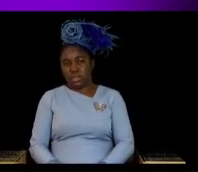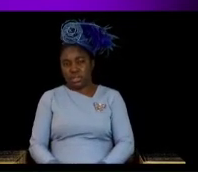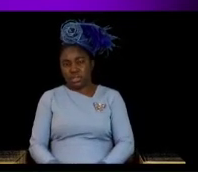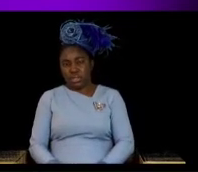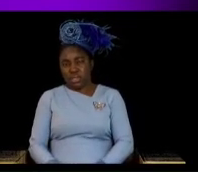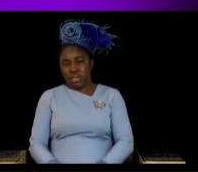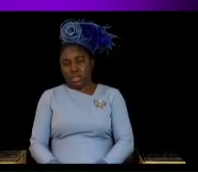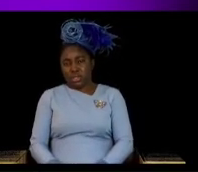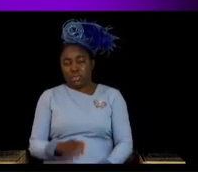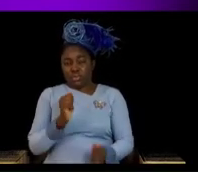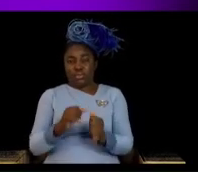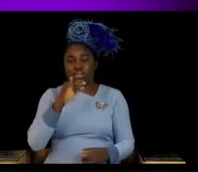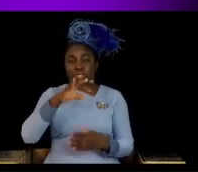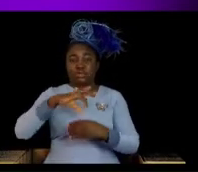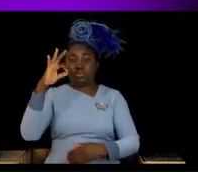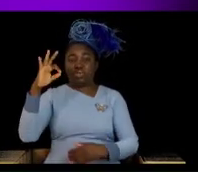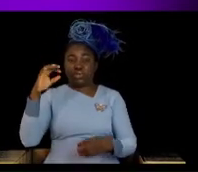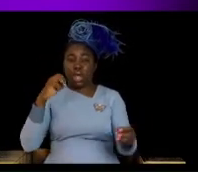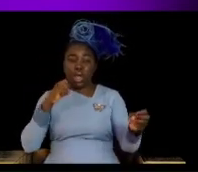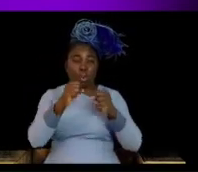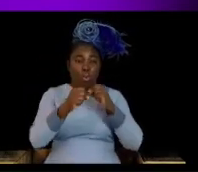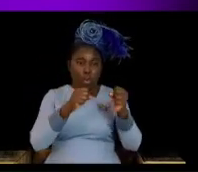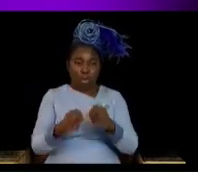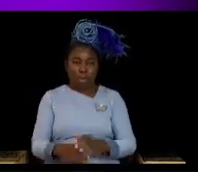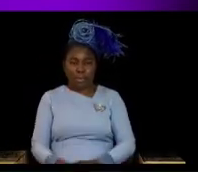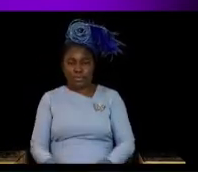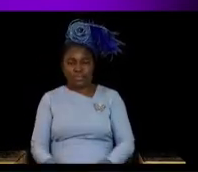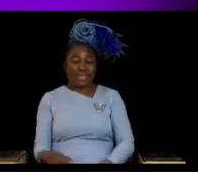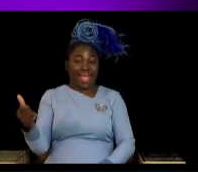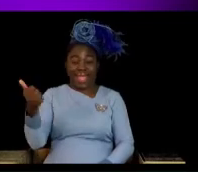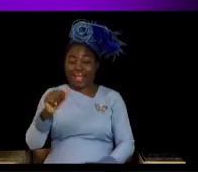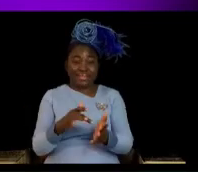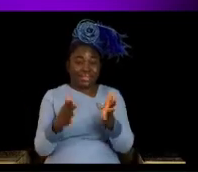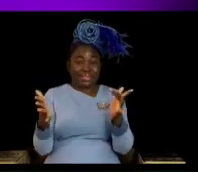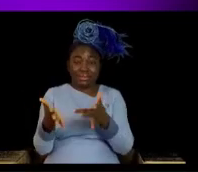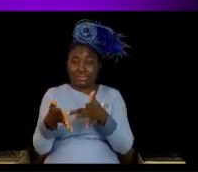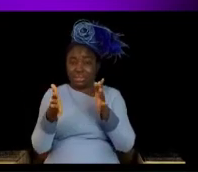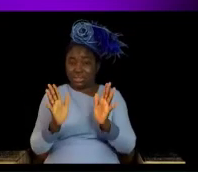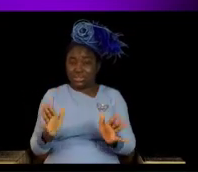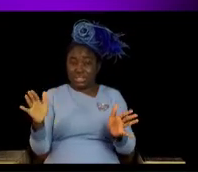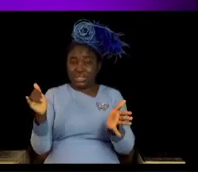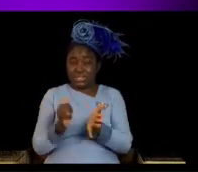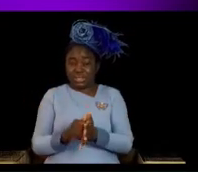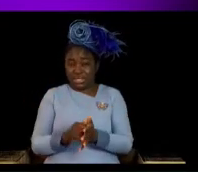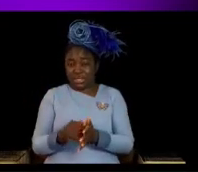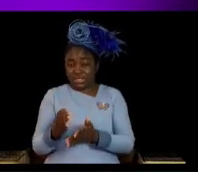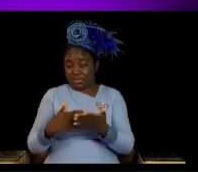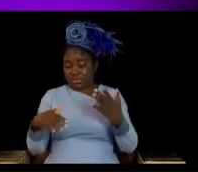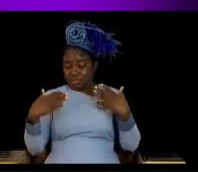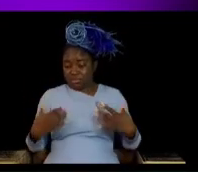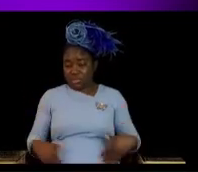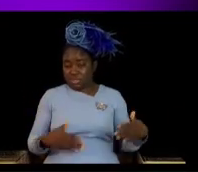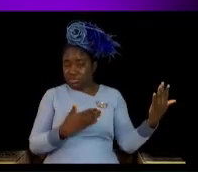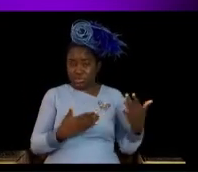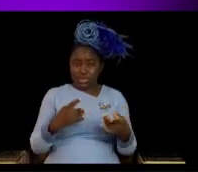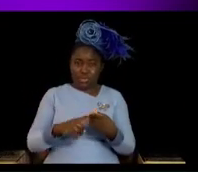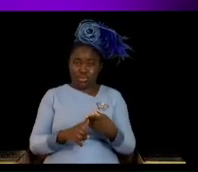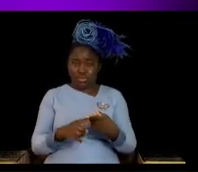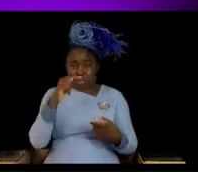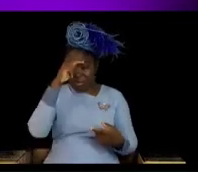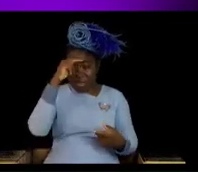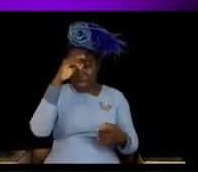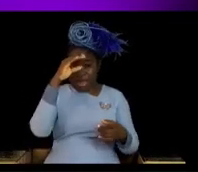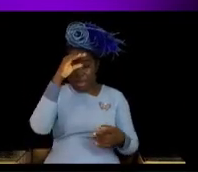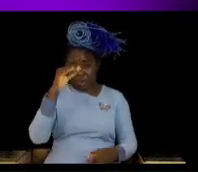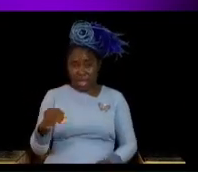Which is spiritual warfare. Eti se ogun jija ti emi. Any Christianity that somebody brings to the black man, ise Christianity won ba mu to alawo dudu